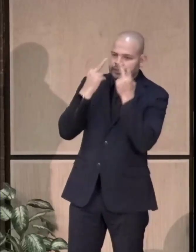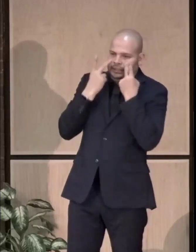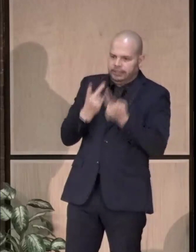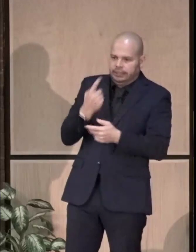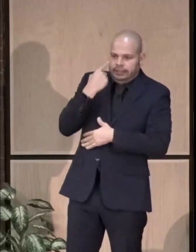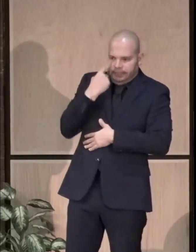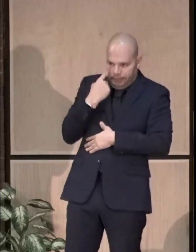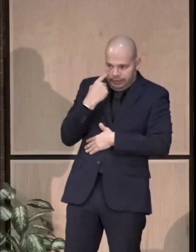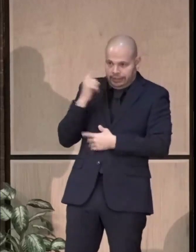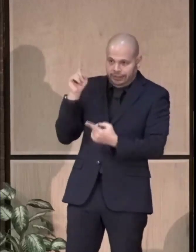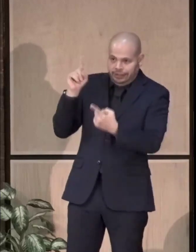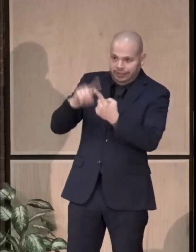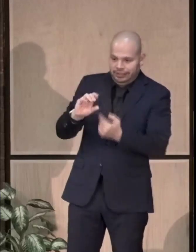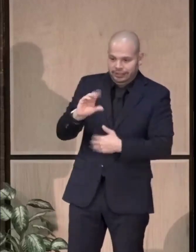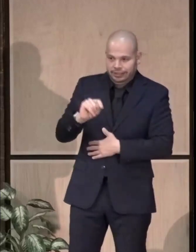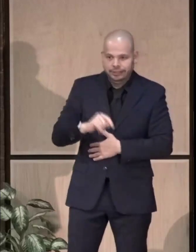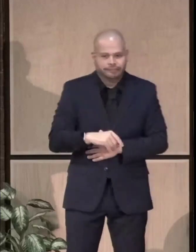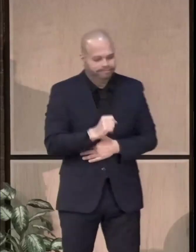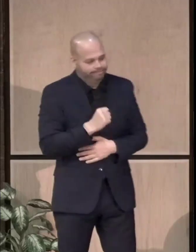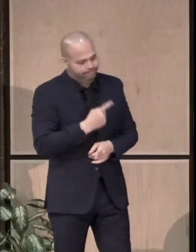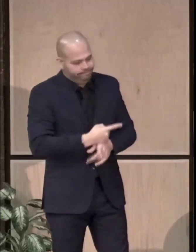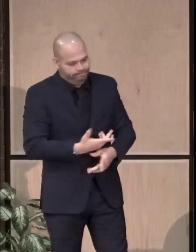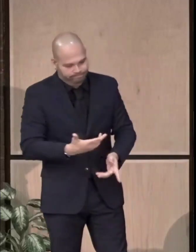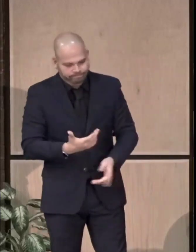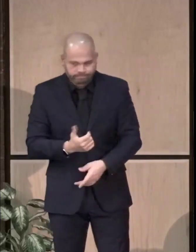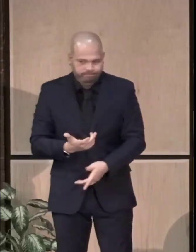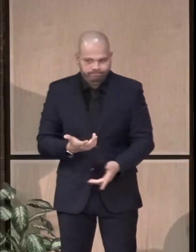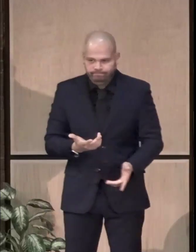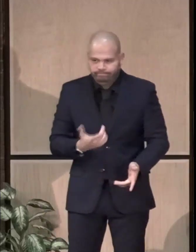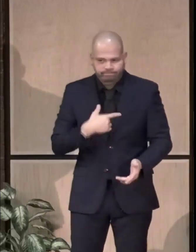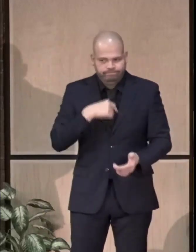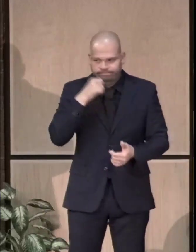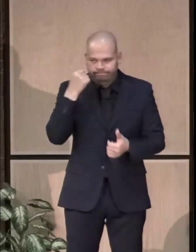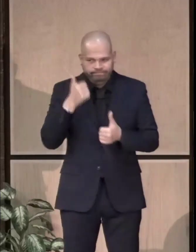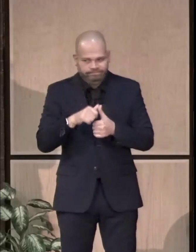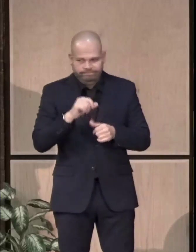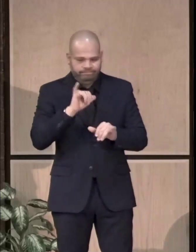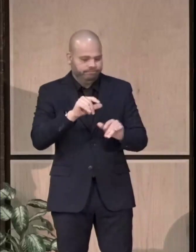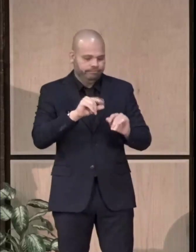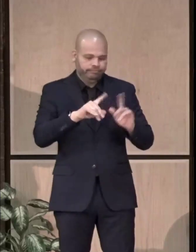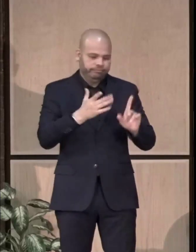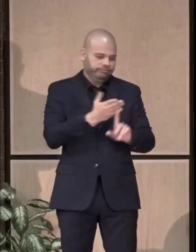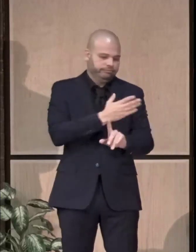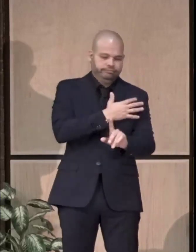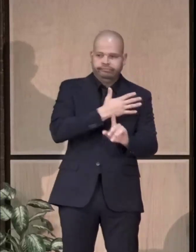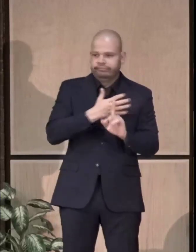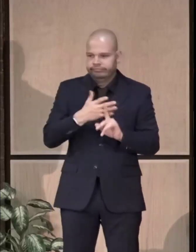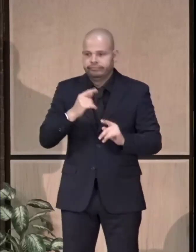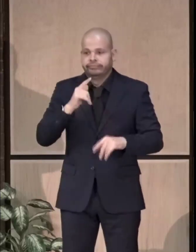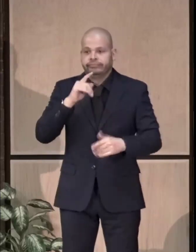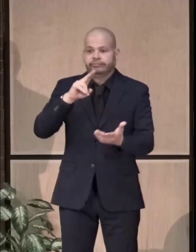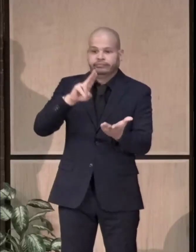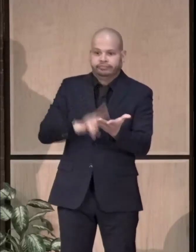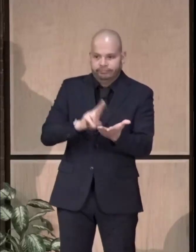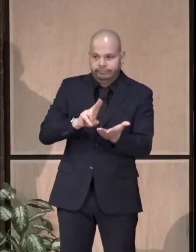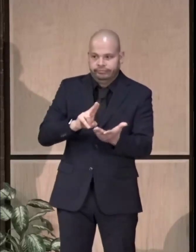Yes, sir. I can't recall opening up earlier, sir. So did you ever sign this document? I did not, sir. Do you know whether Card signed